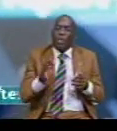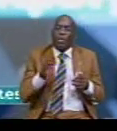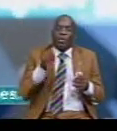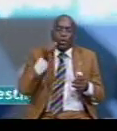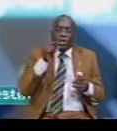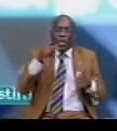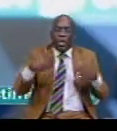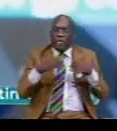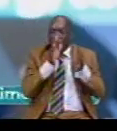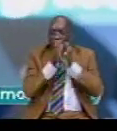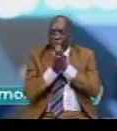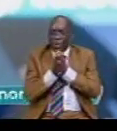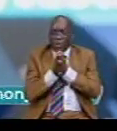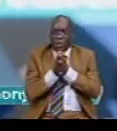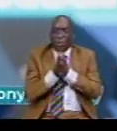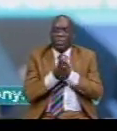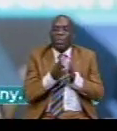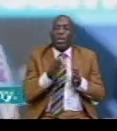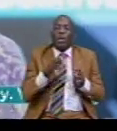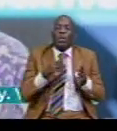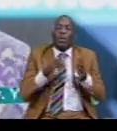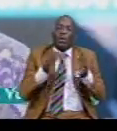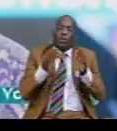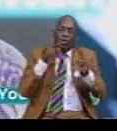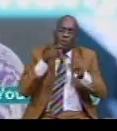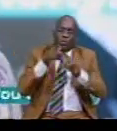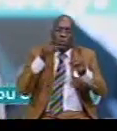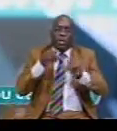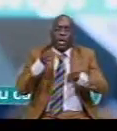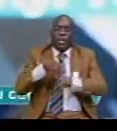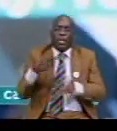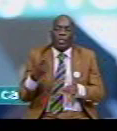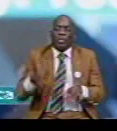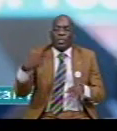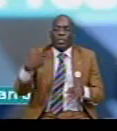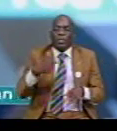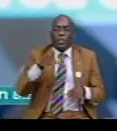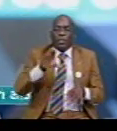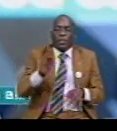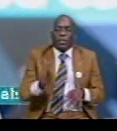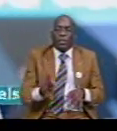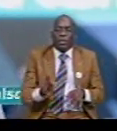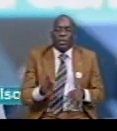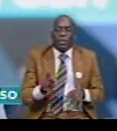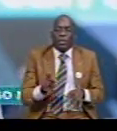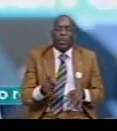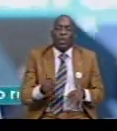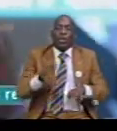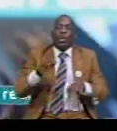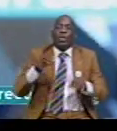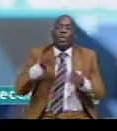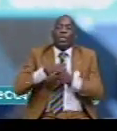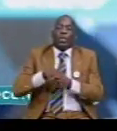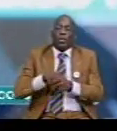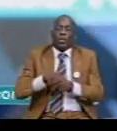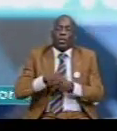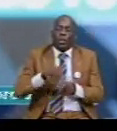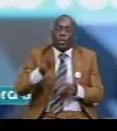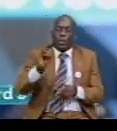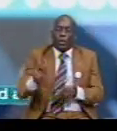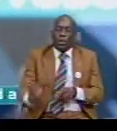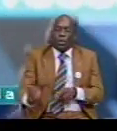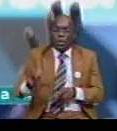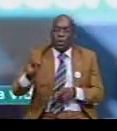prayer request, a prayer point at the GCKs I've been attending. Precisely October, before October last